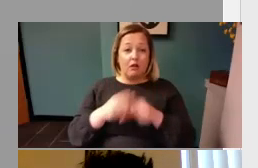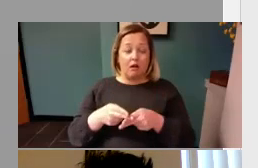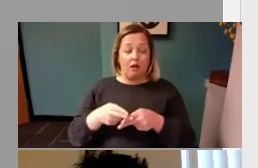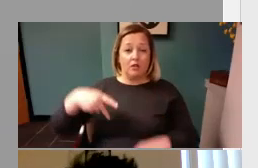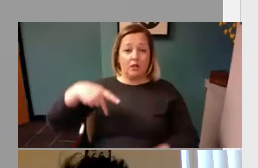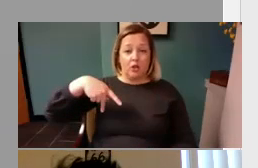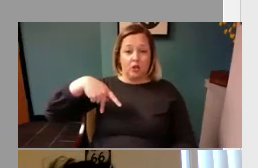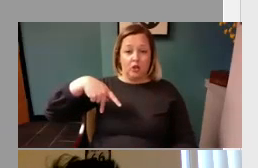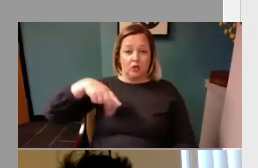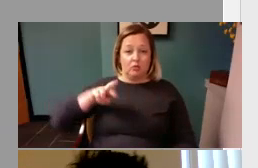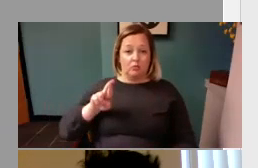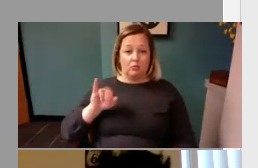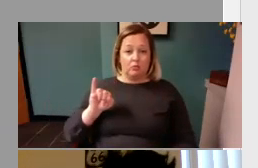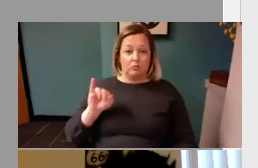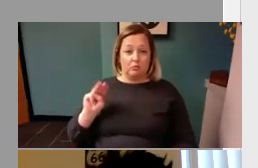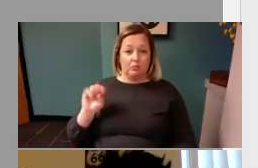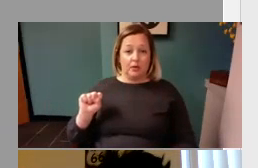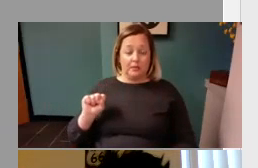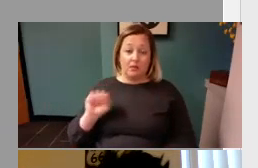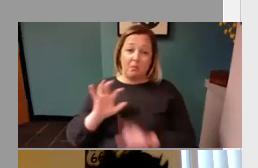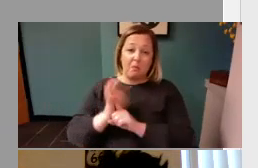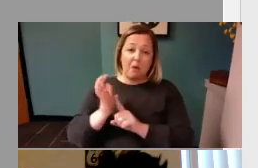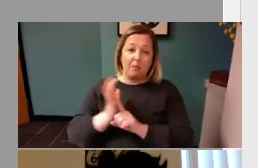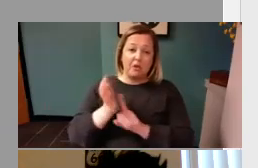So it is a popular alternative to Kruskal's algorithm.